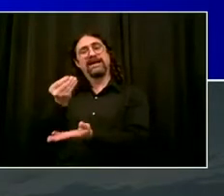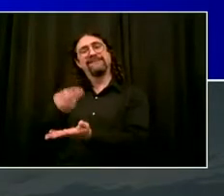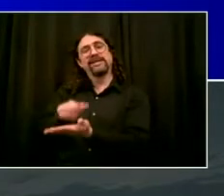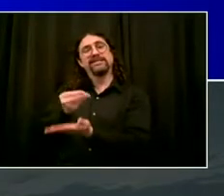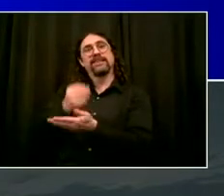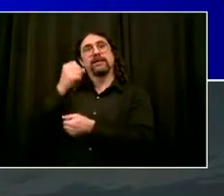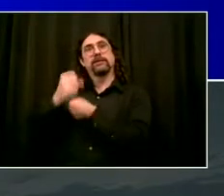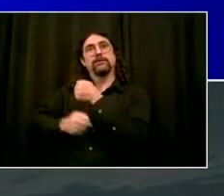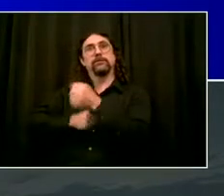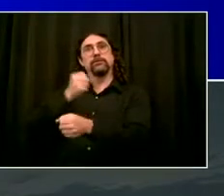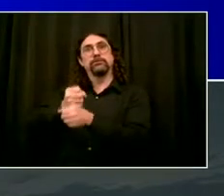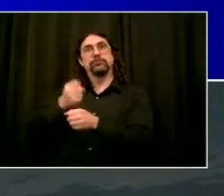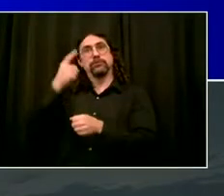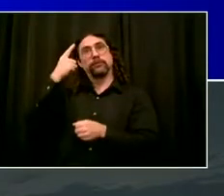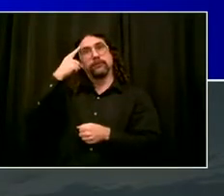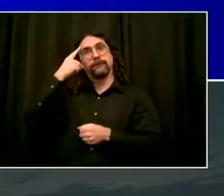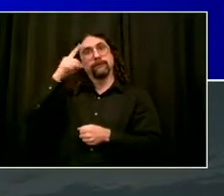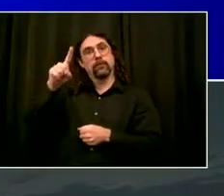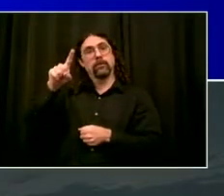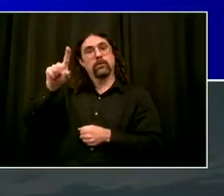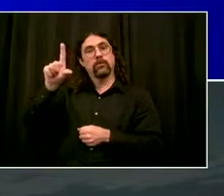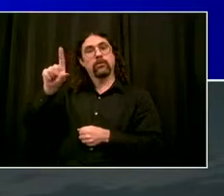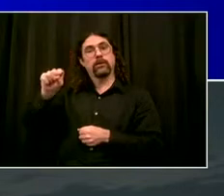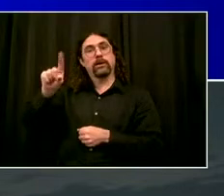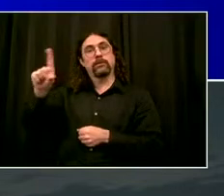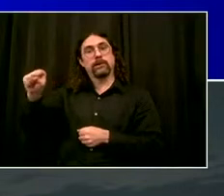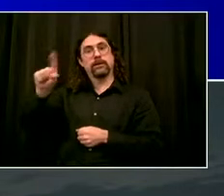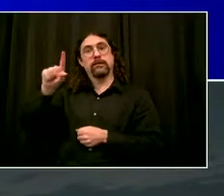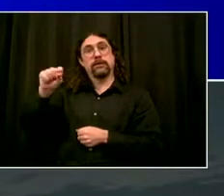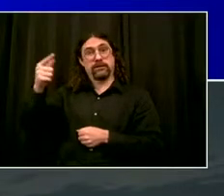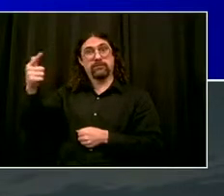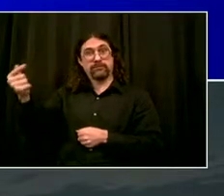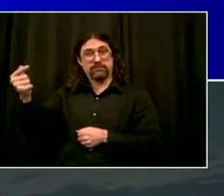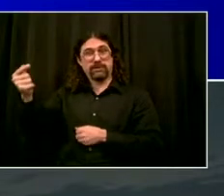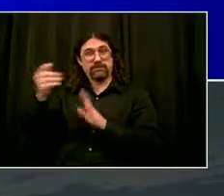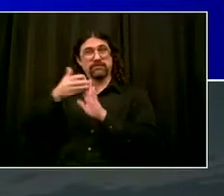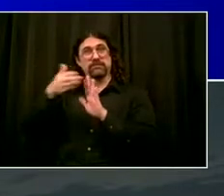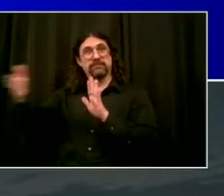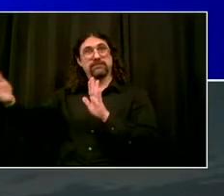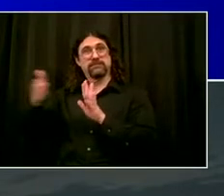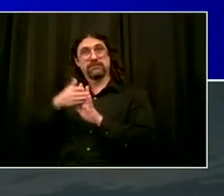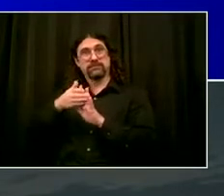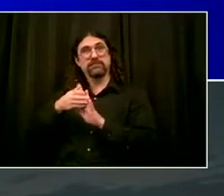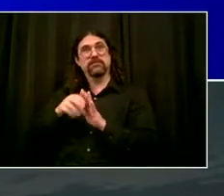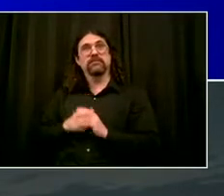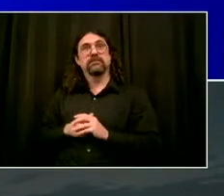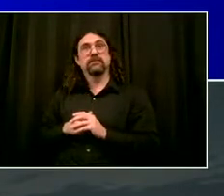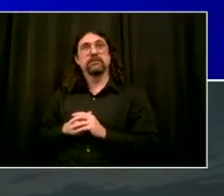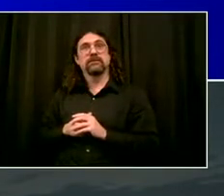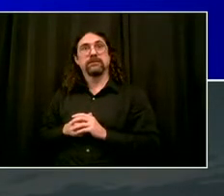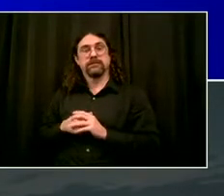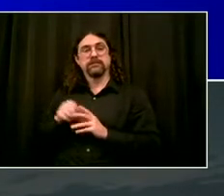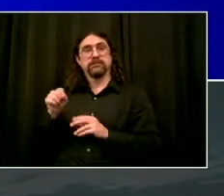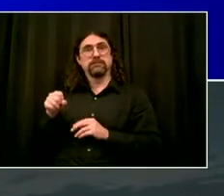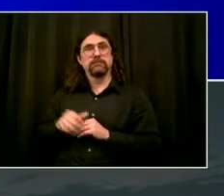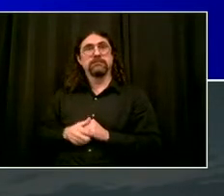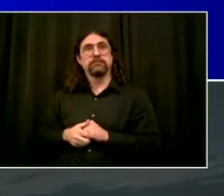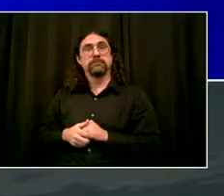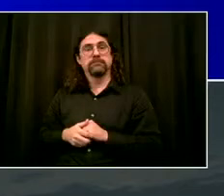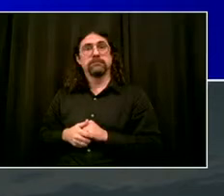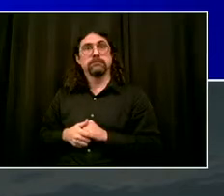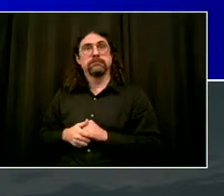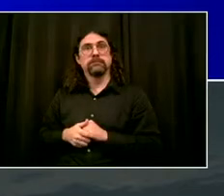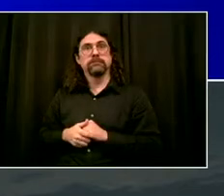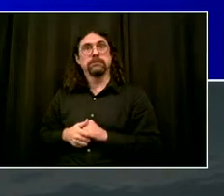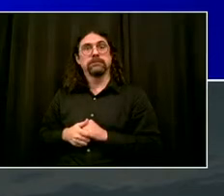and remains balanced and that is because of federal support overwhelmingly the money that